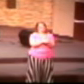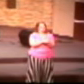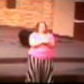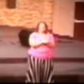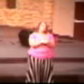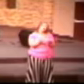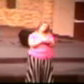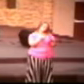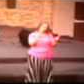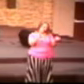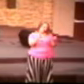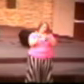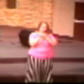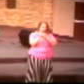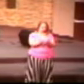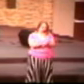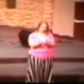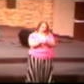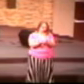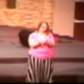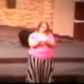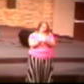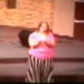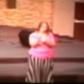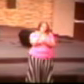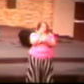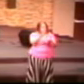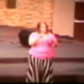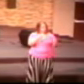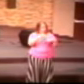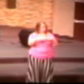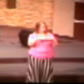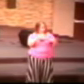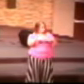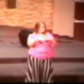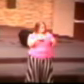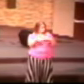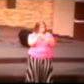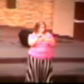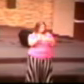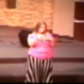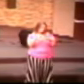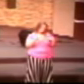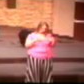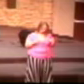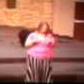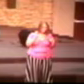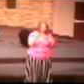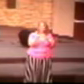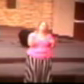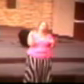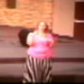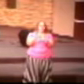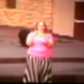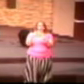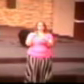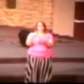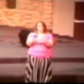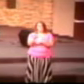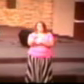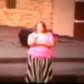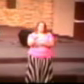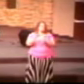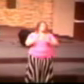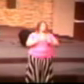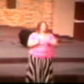But we want to be helpful. If you want to walk through some questions, we've got them. If you want us to point you to media, we've got